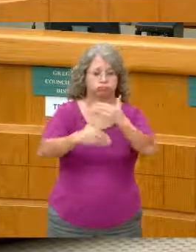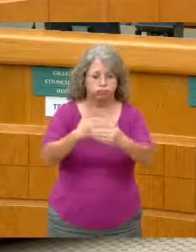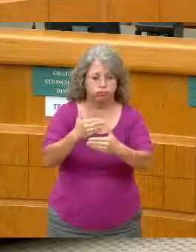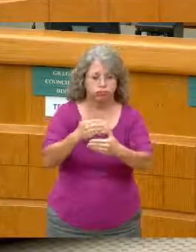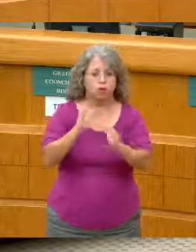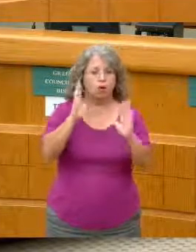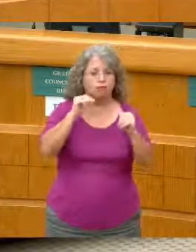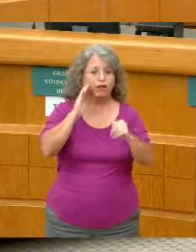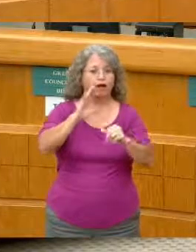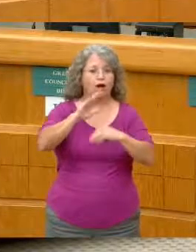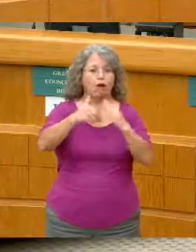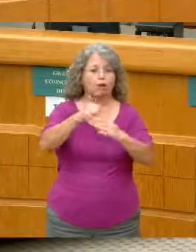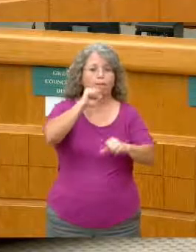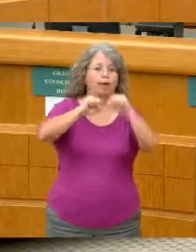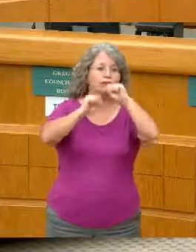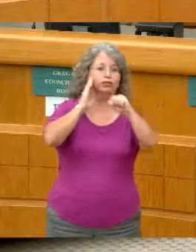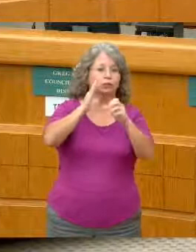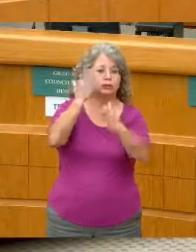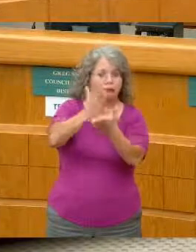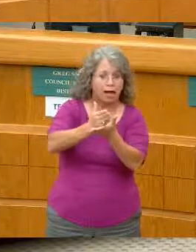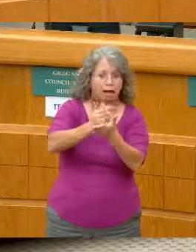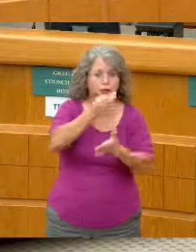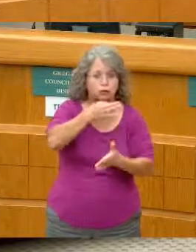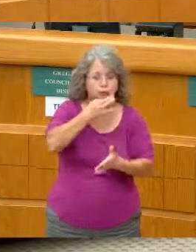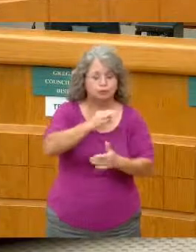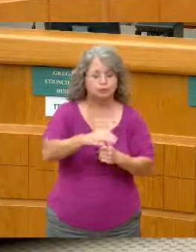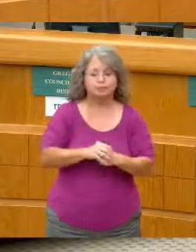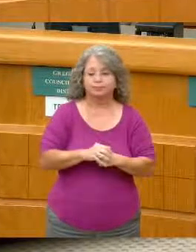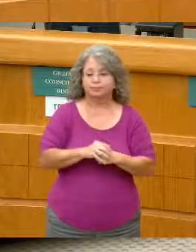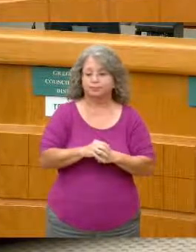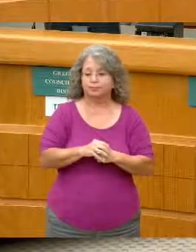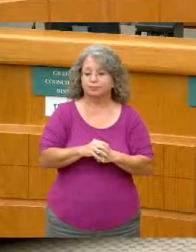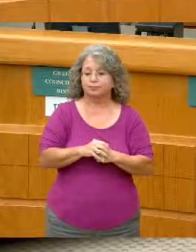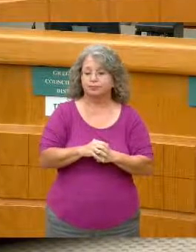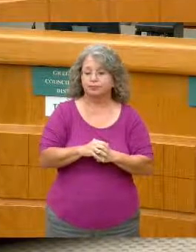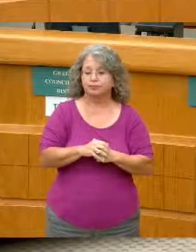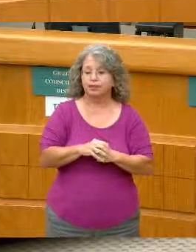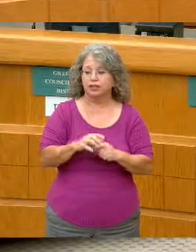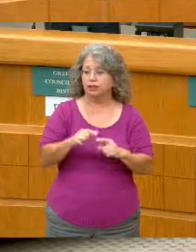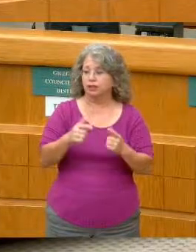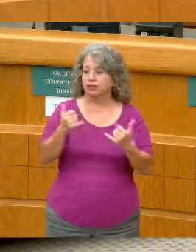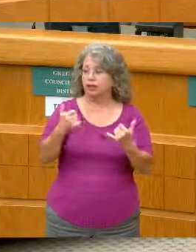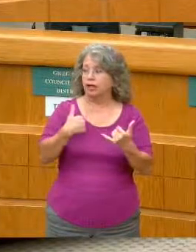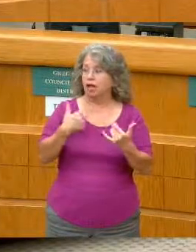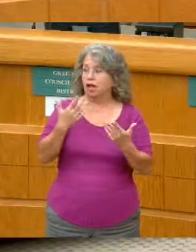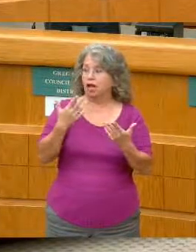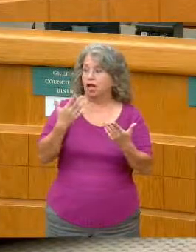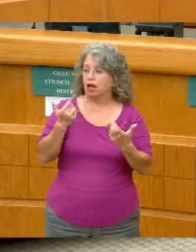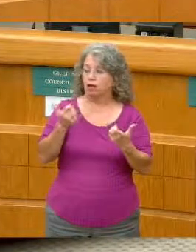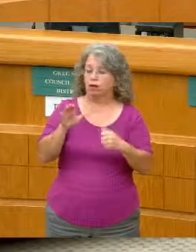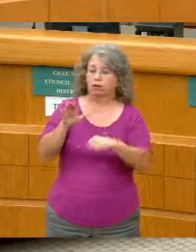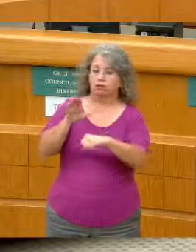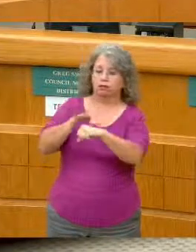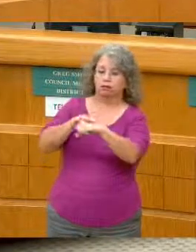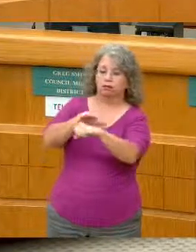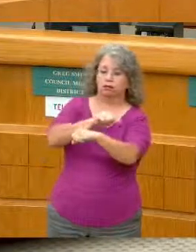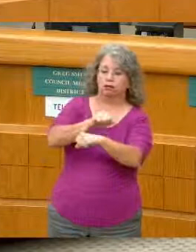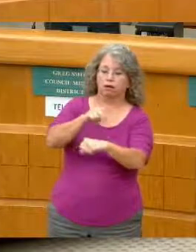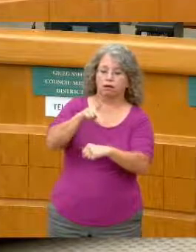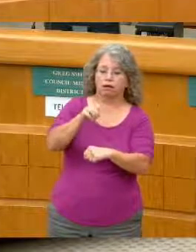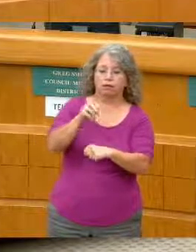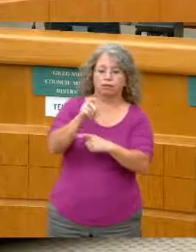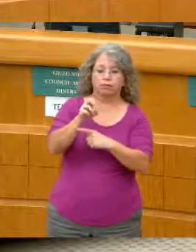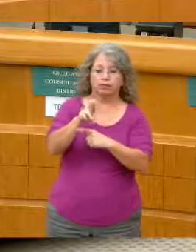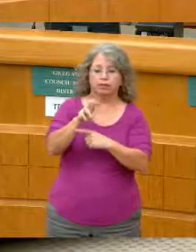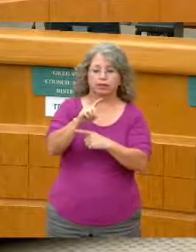hopefully the punches will stop pretty soon. But at this time, I'd like to call Peter Zanoni, our